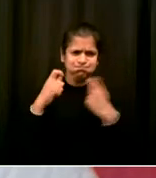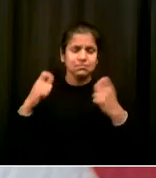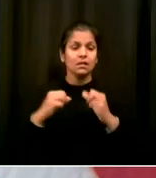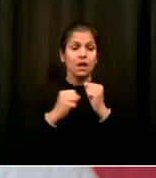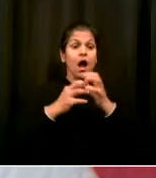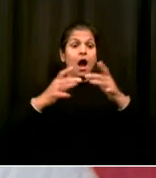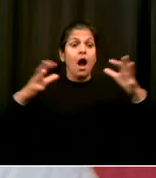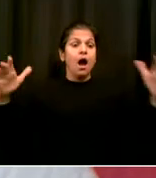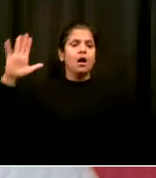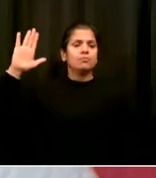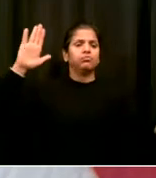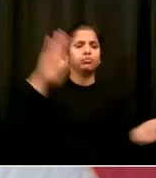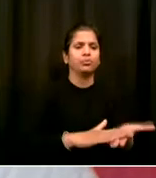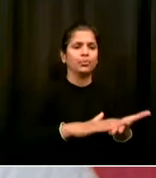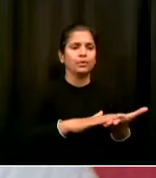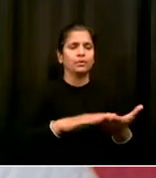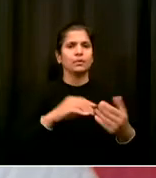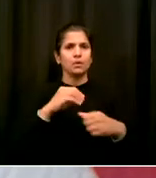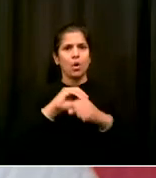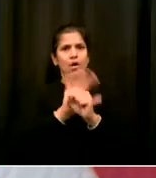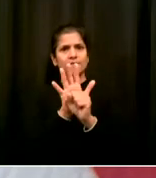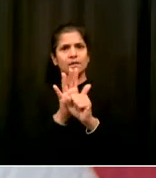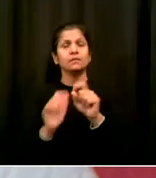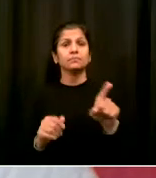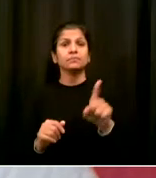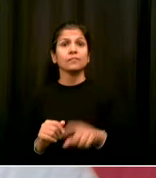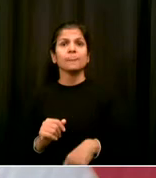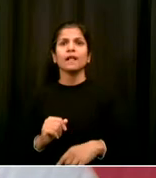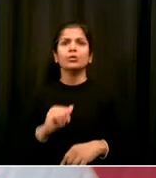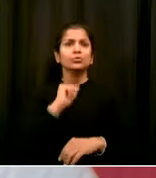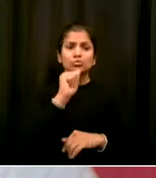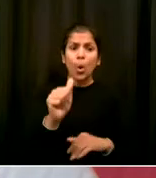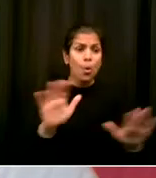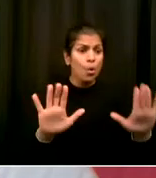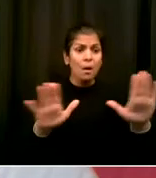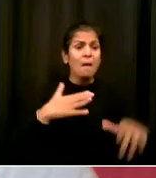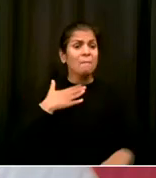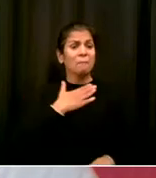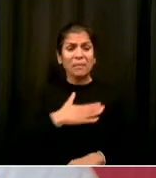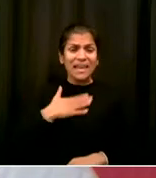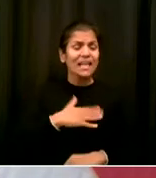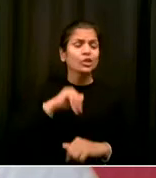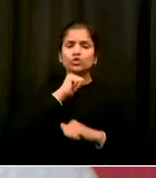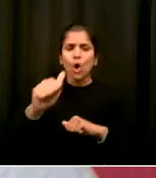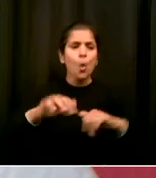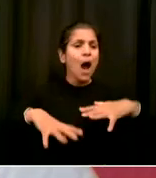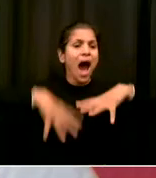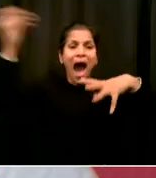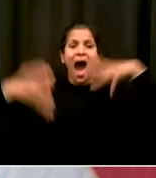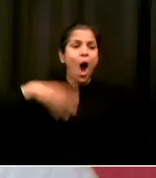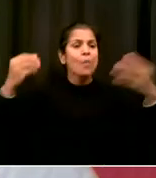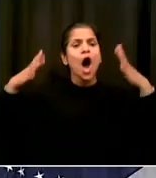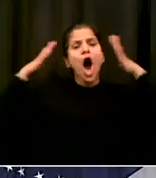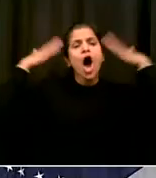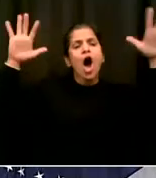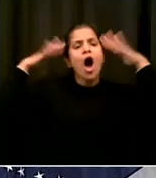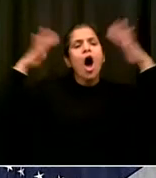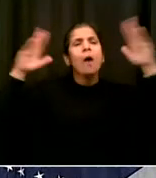by staying home. And finally, to the year 2020, good riddance. I'm looking forward to a better year